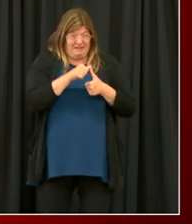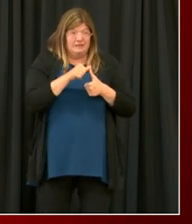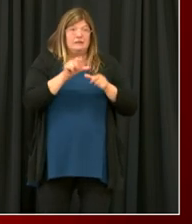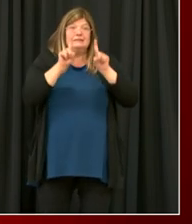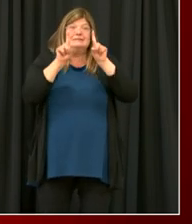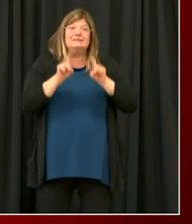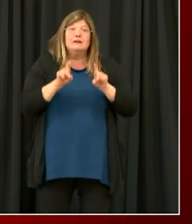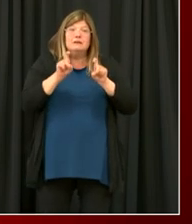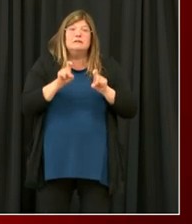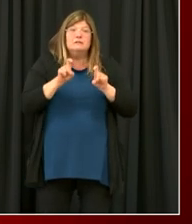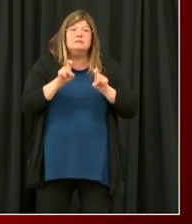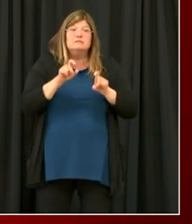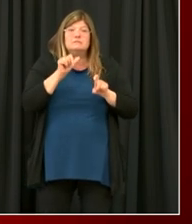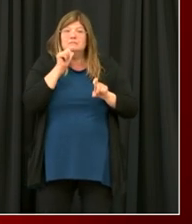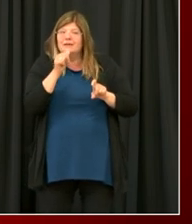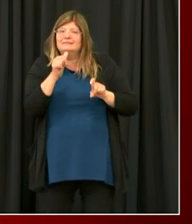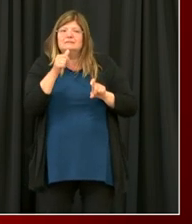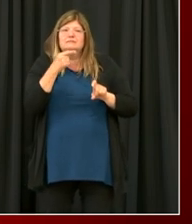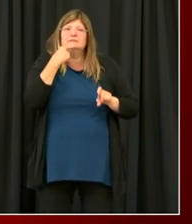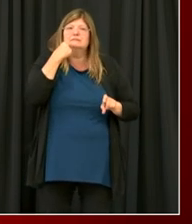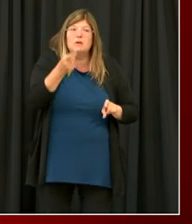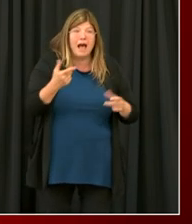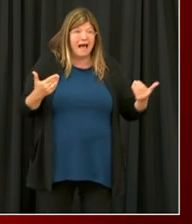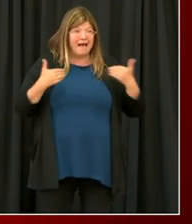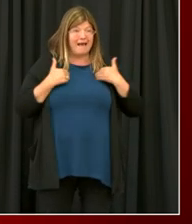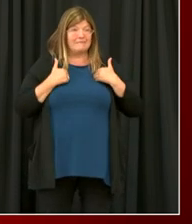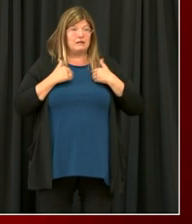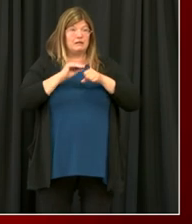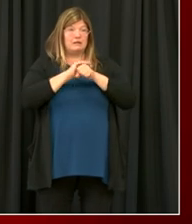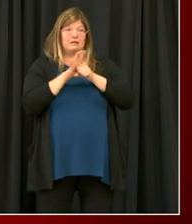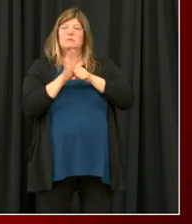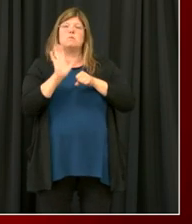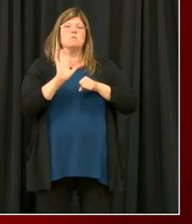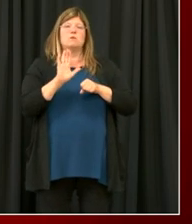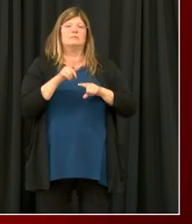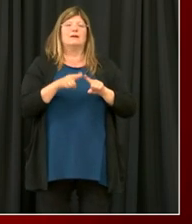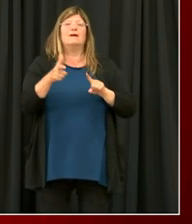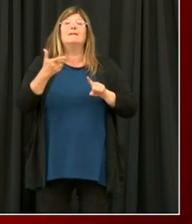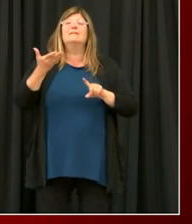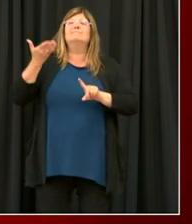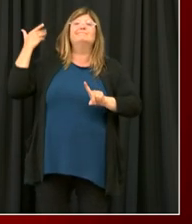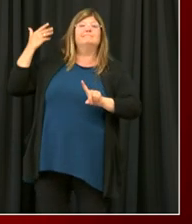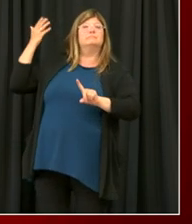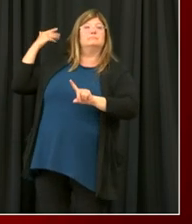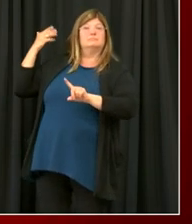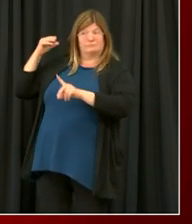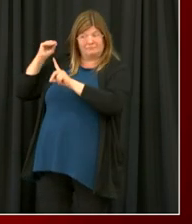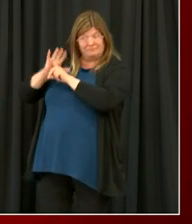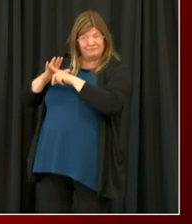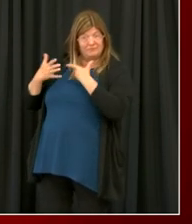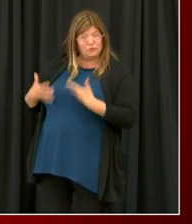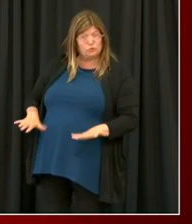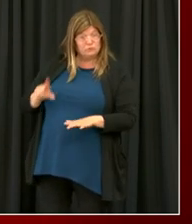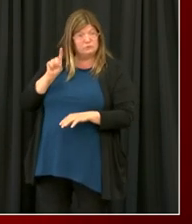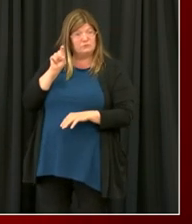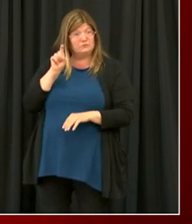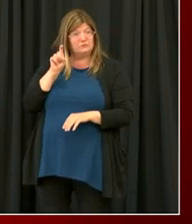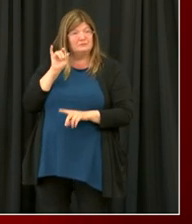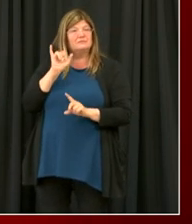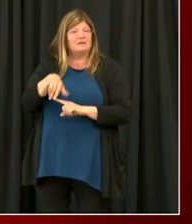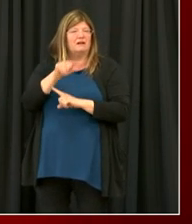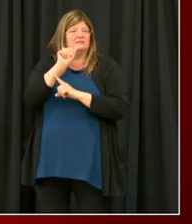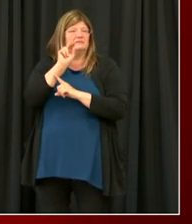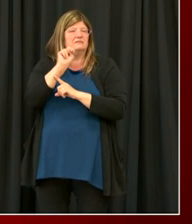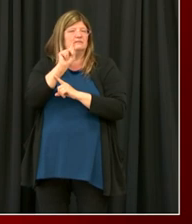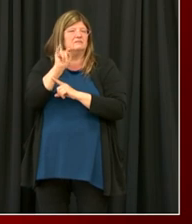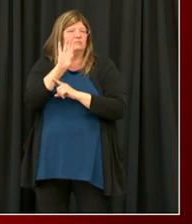you currently have COVID-19, but whether you were previously exposed to COVID-19. The results of these tests will